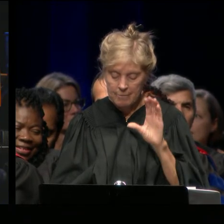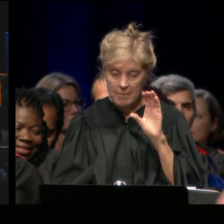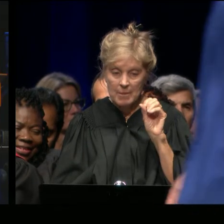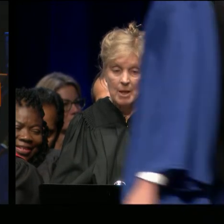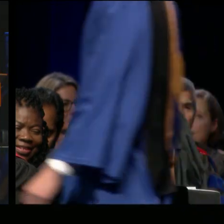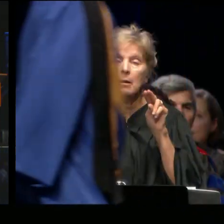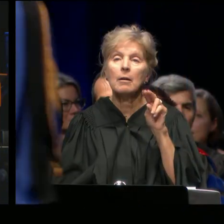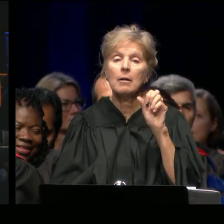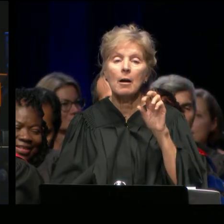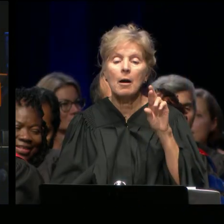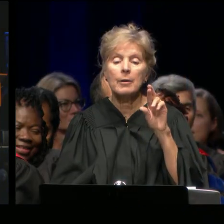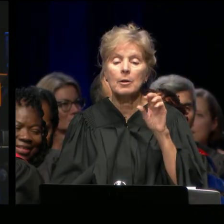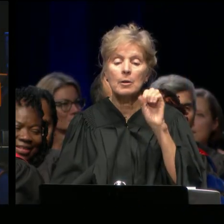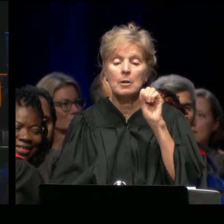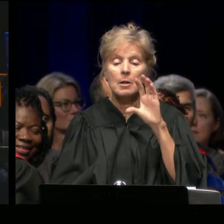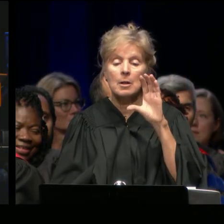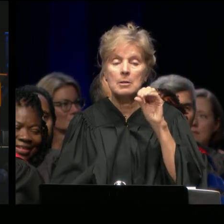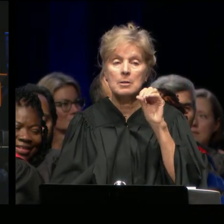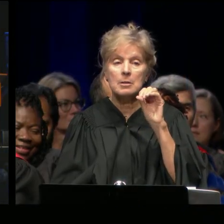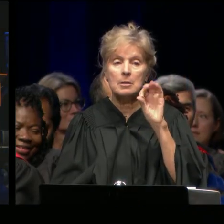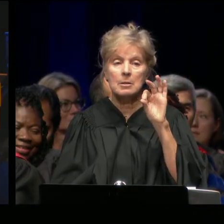Connor Schofield.